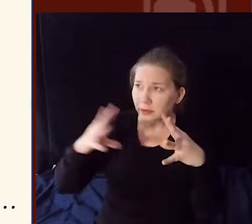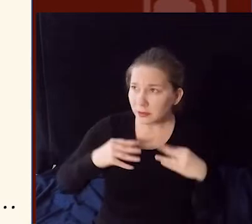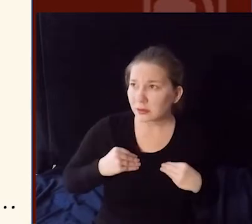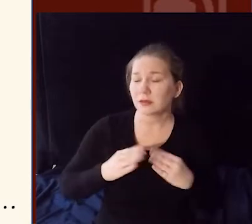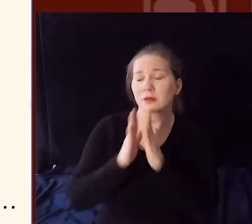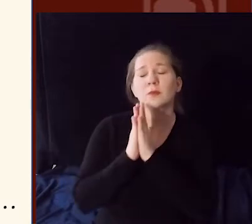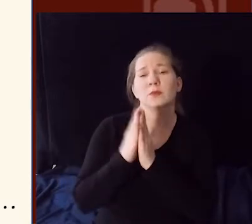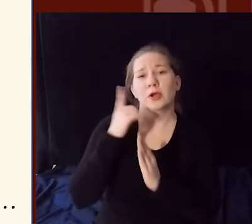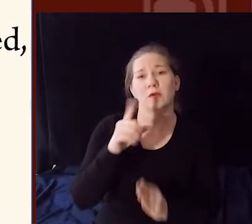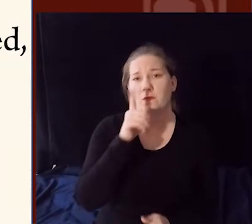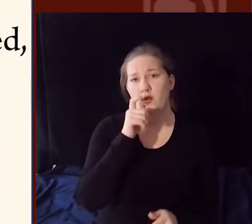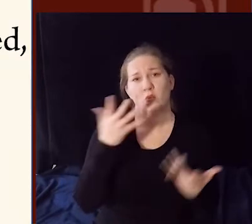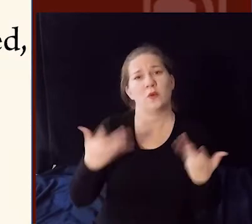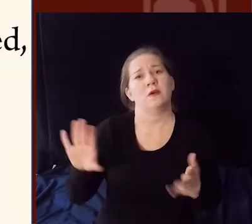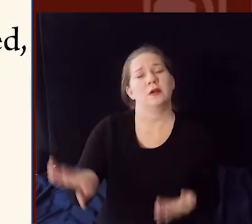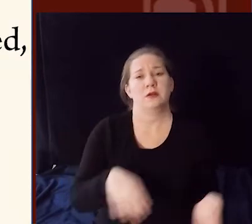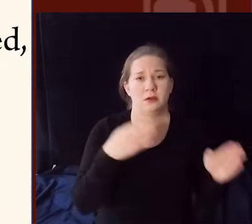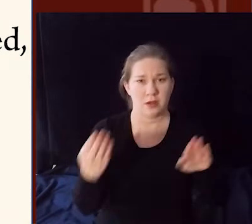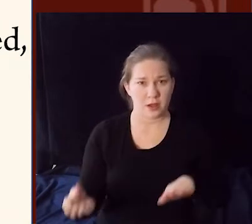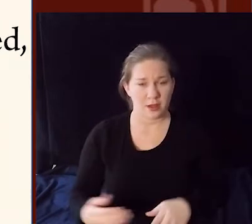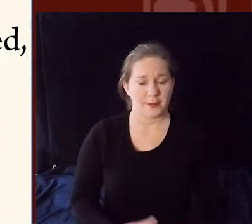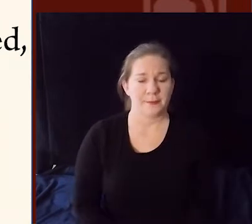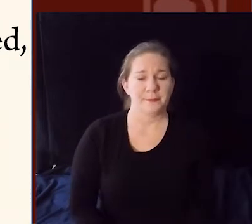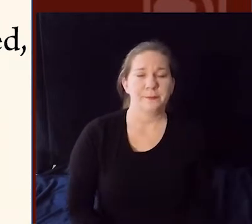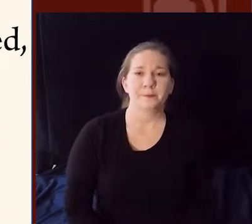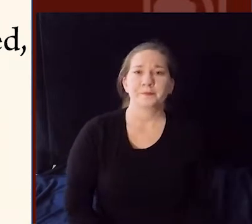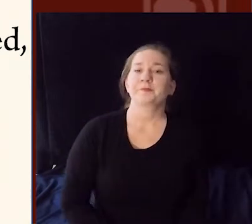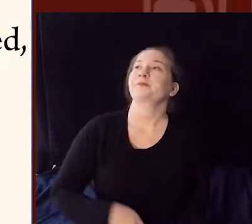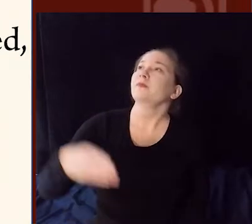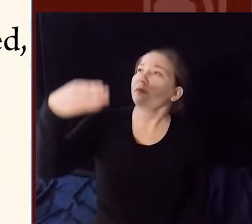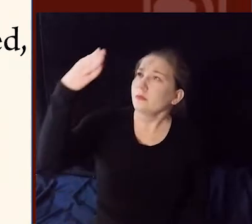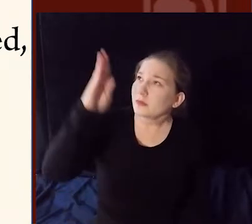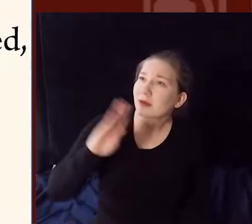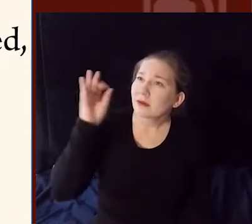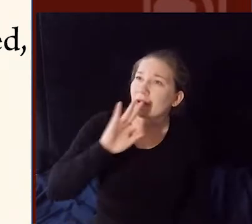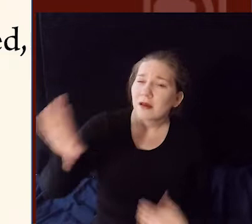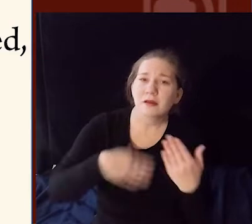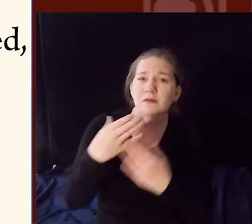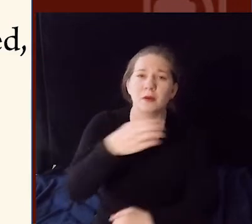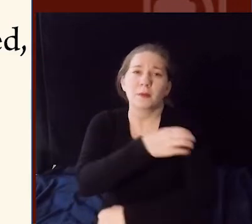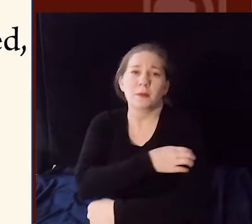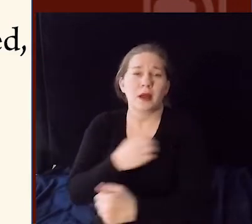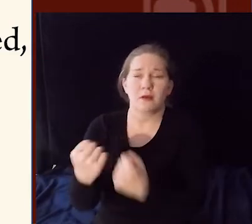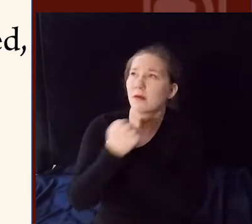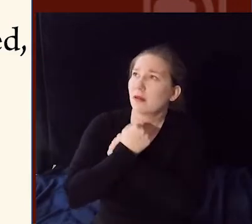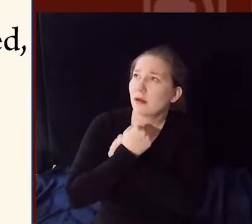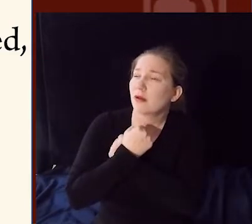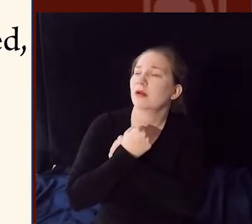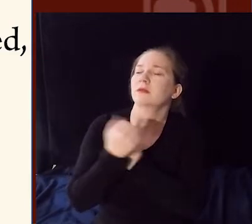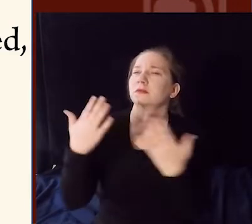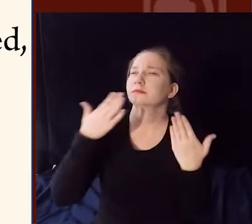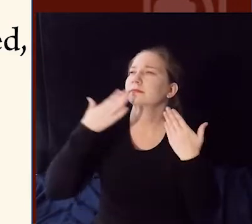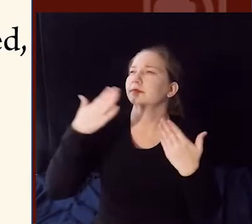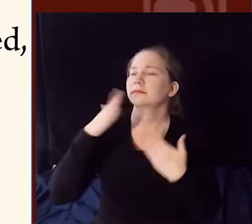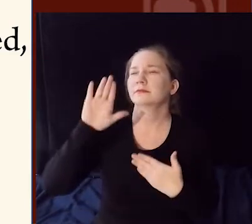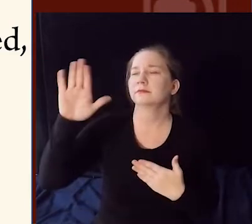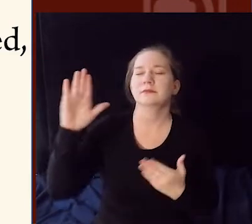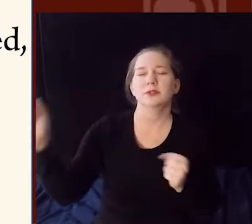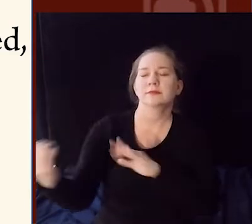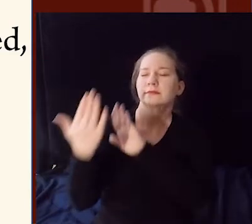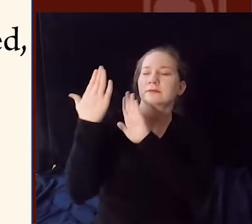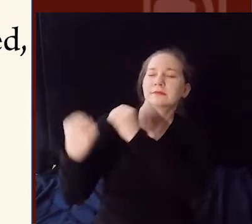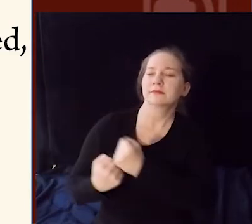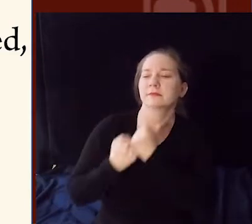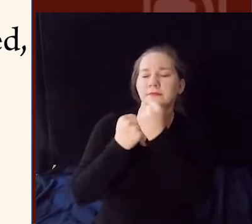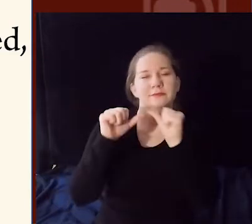died. God of all power and love, we give thanks for your unfailing presence and the hope you provide in times